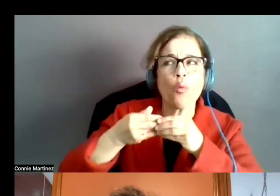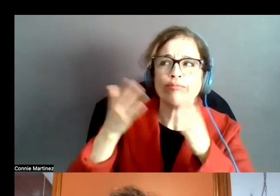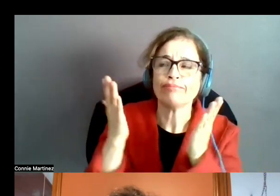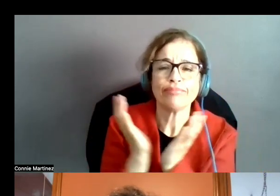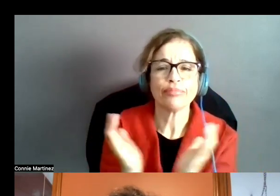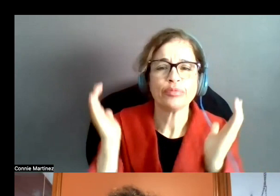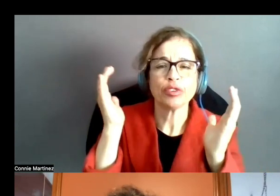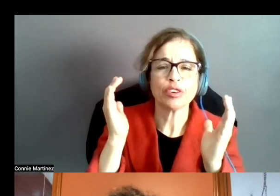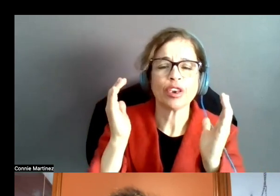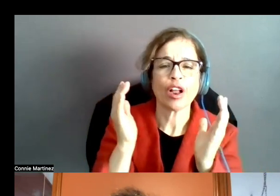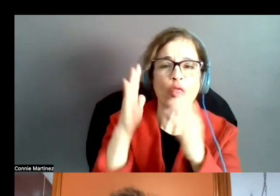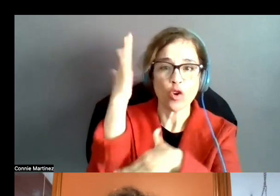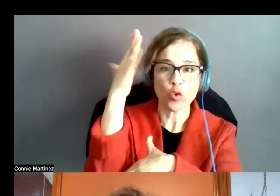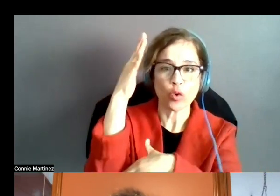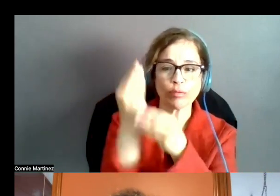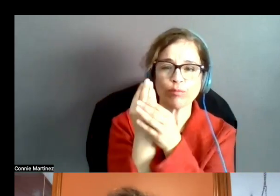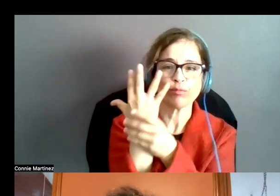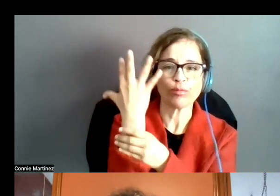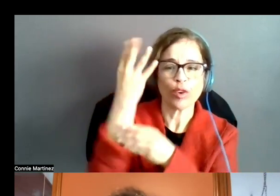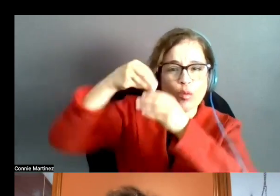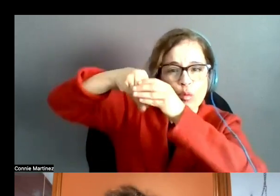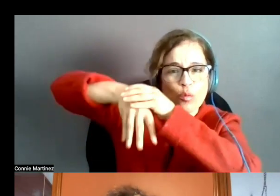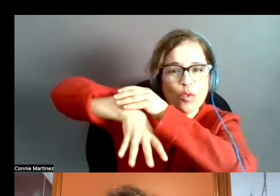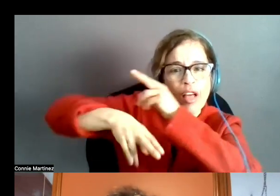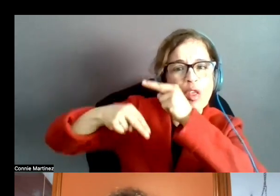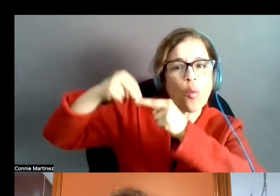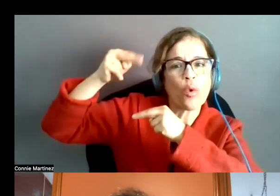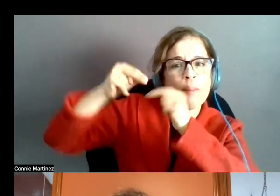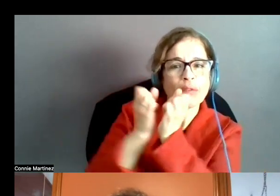of the rhythmic tree that we built.